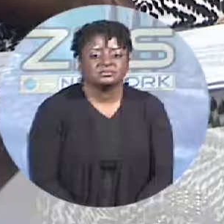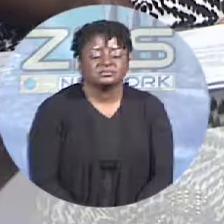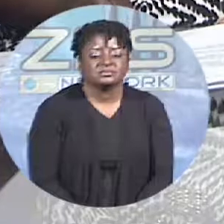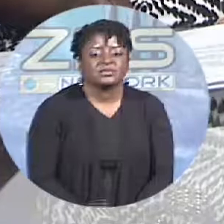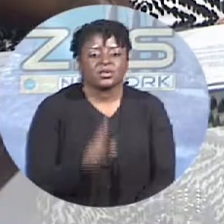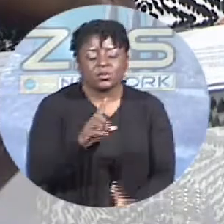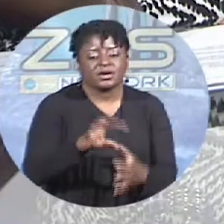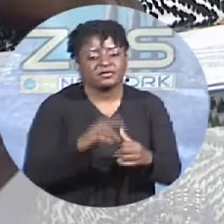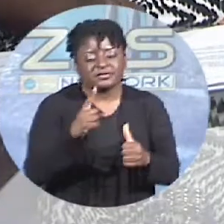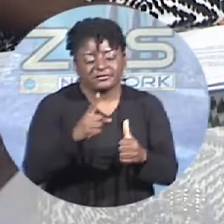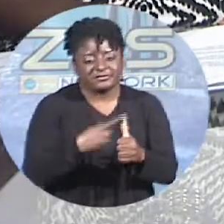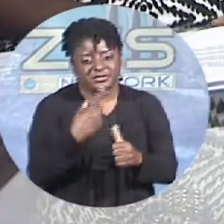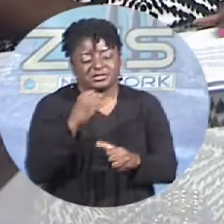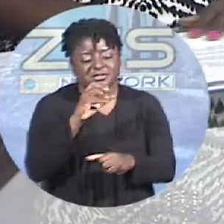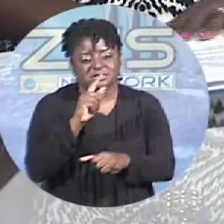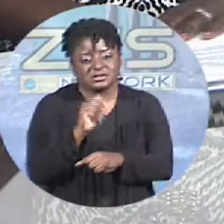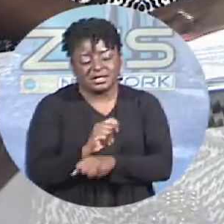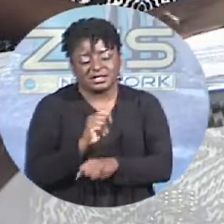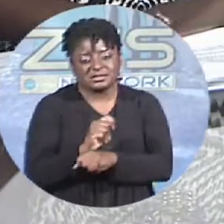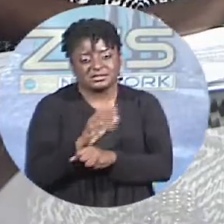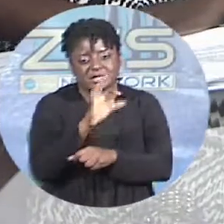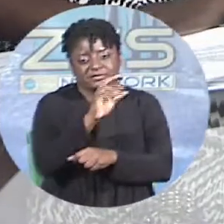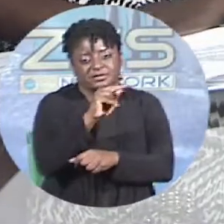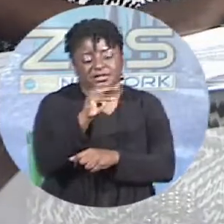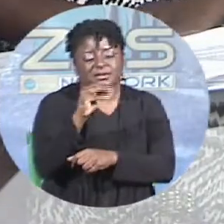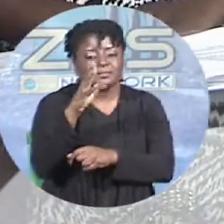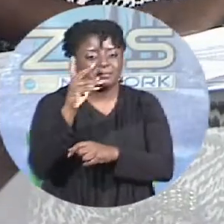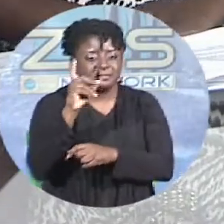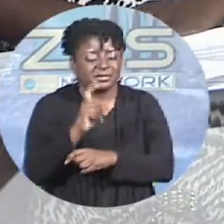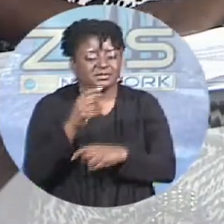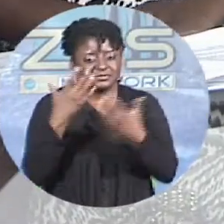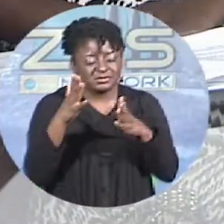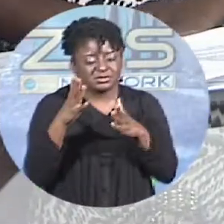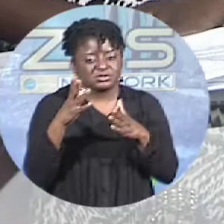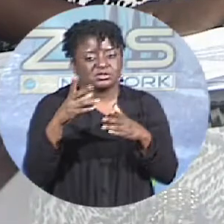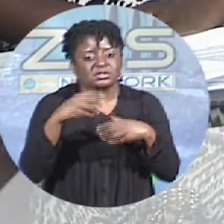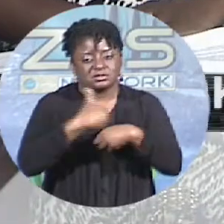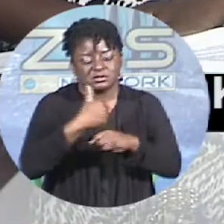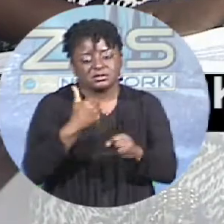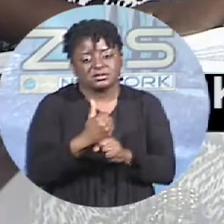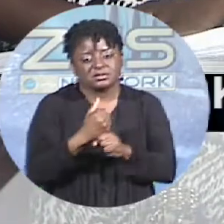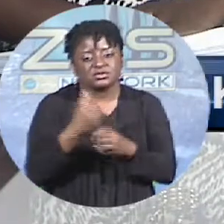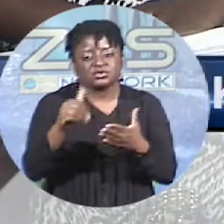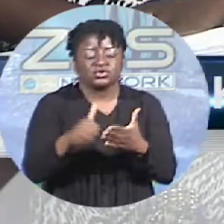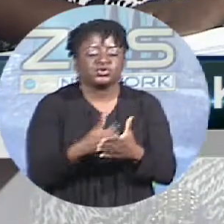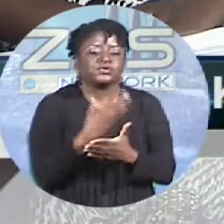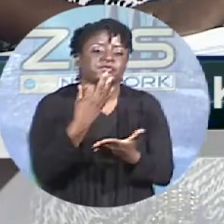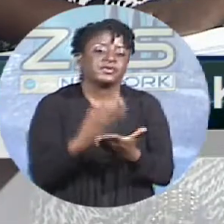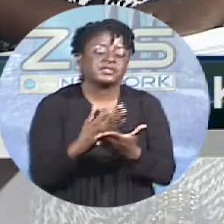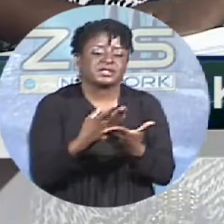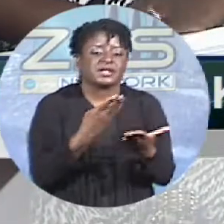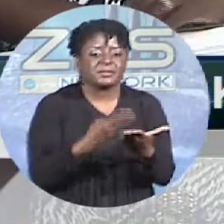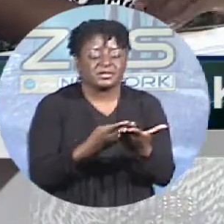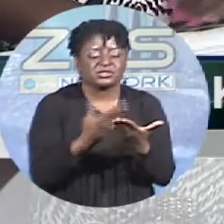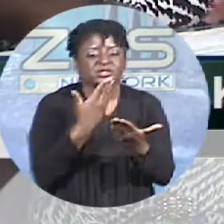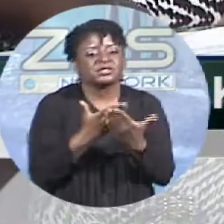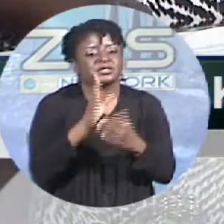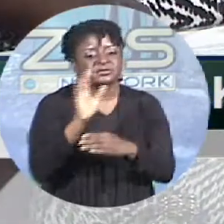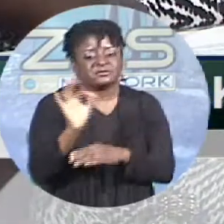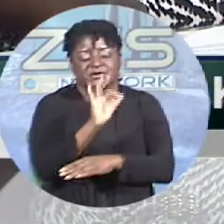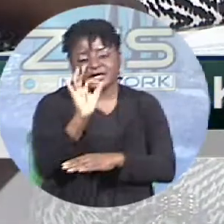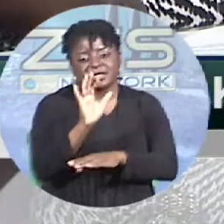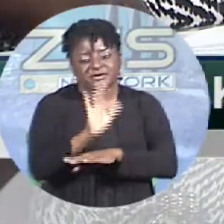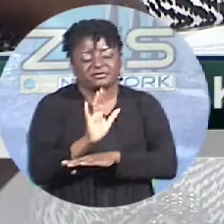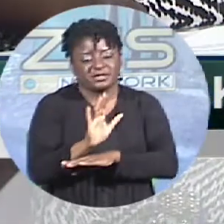One of the first tasks the Free National Movement must complete is composing the new fiscal budget. Good Friday evening, Bahamas. I'm Altavise Munnings. I'm